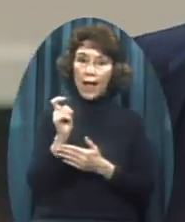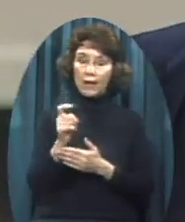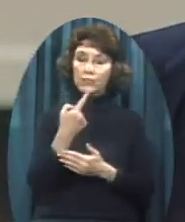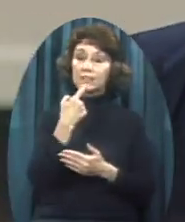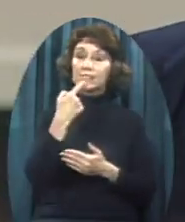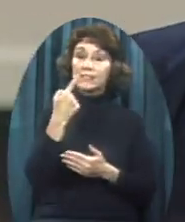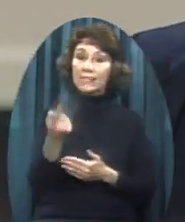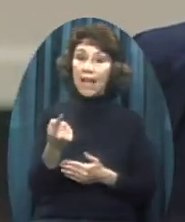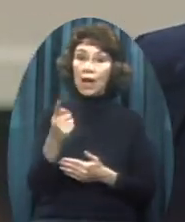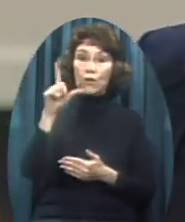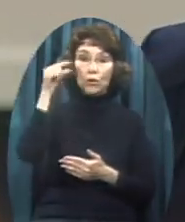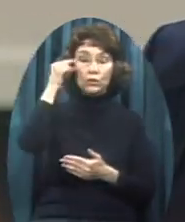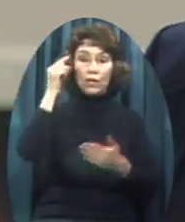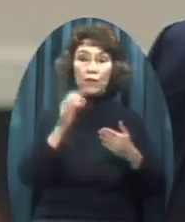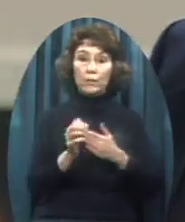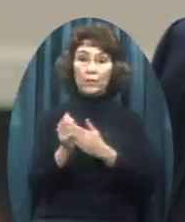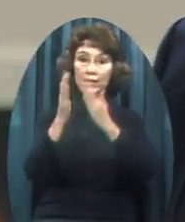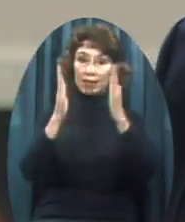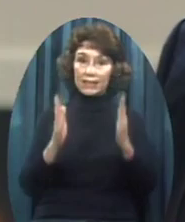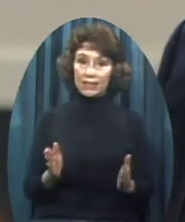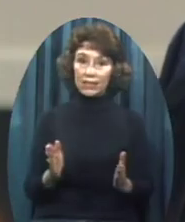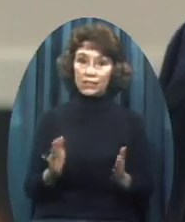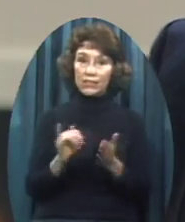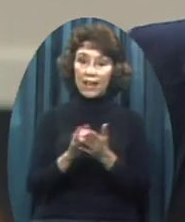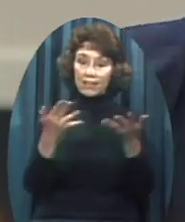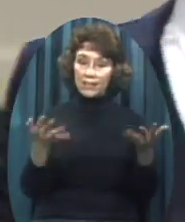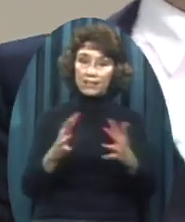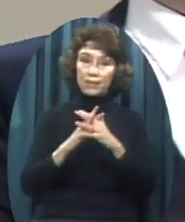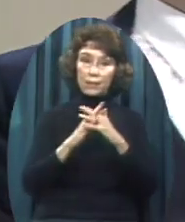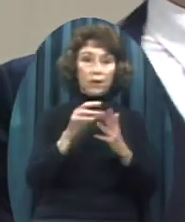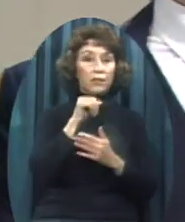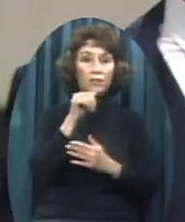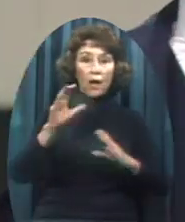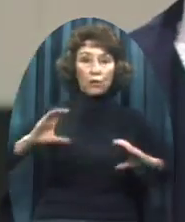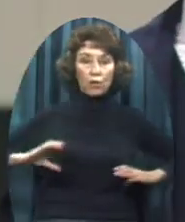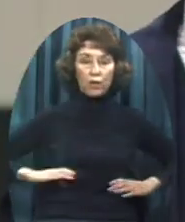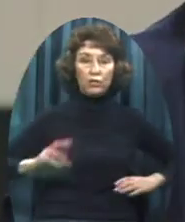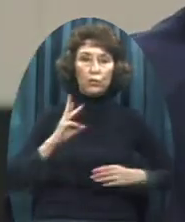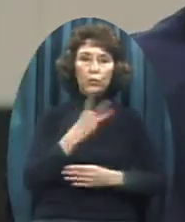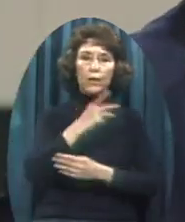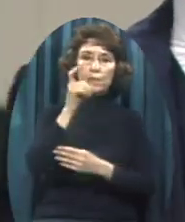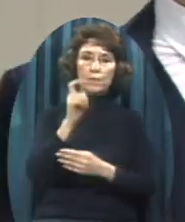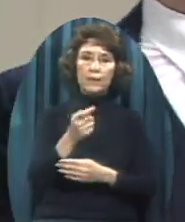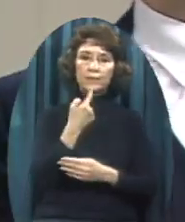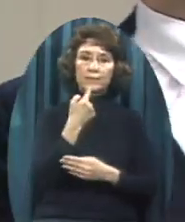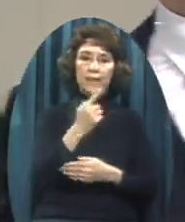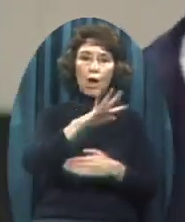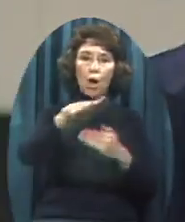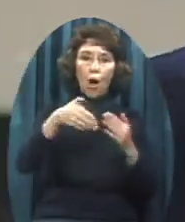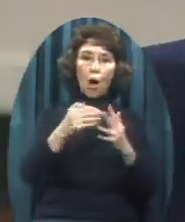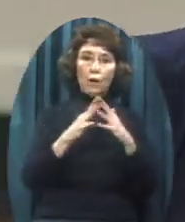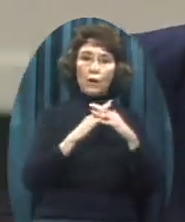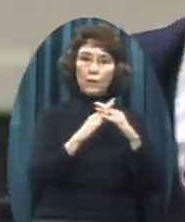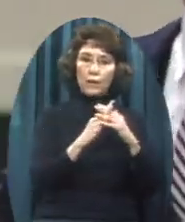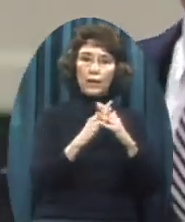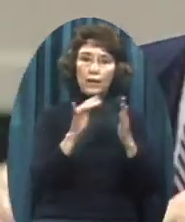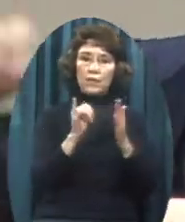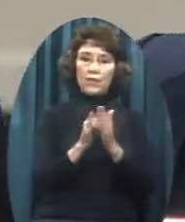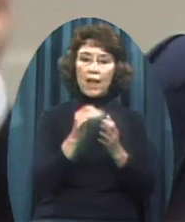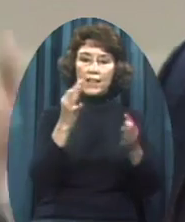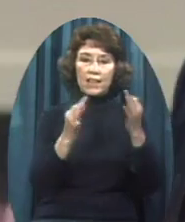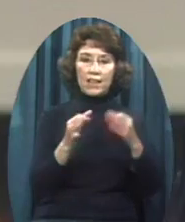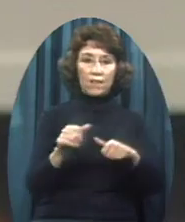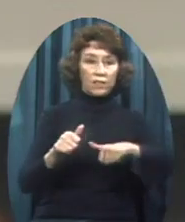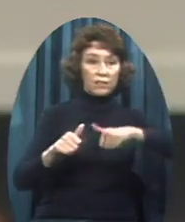bureaucrats who are trying to make this Soviet Russia instead of the U.S., we had to ring the bell for the whole nation, so that in case there's a bureaucrat in somebody